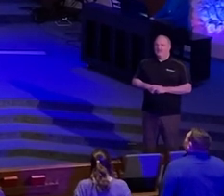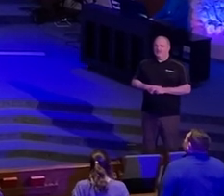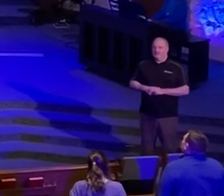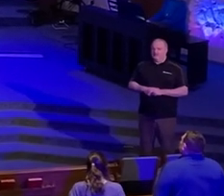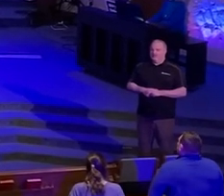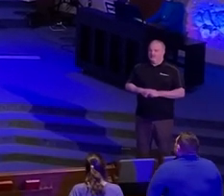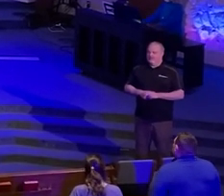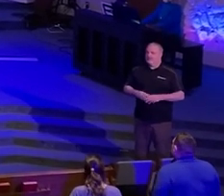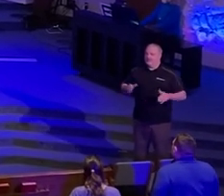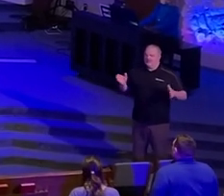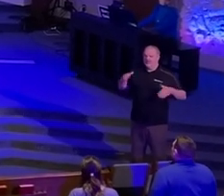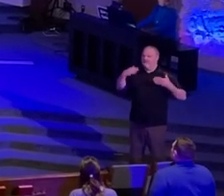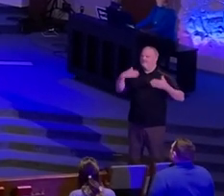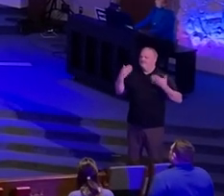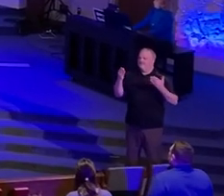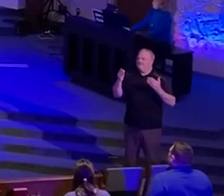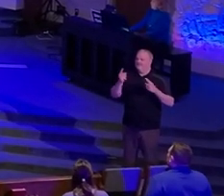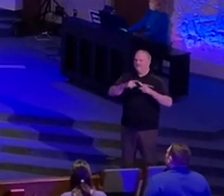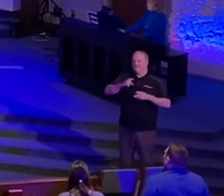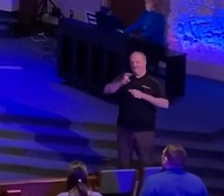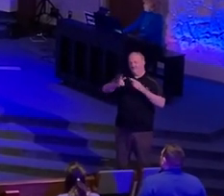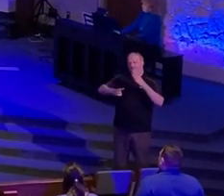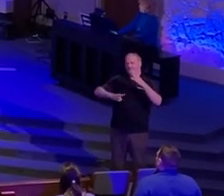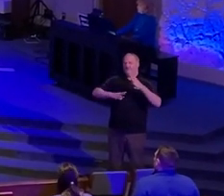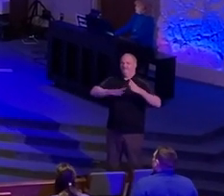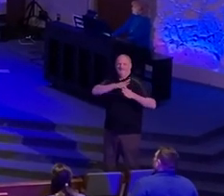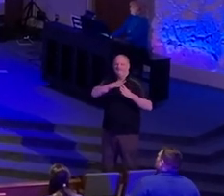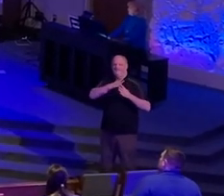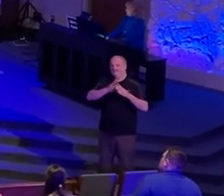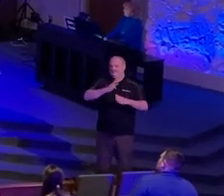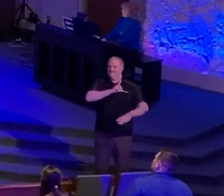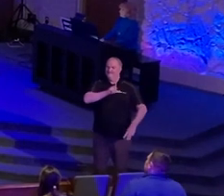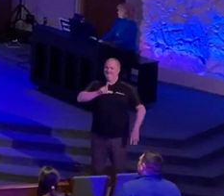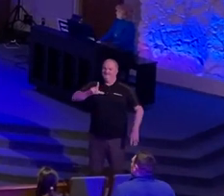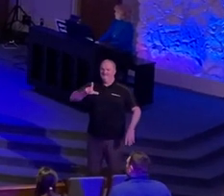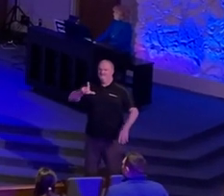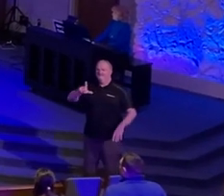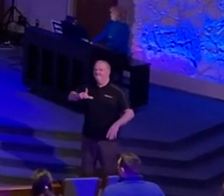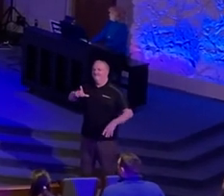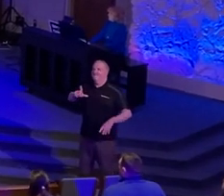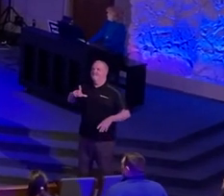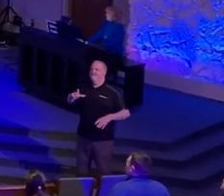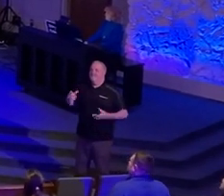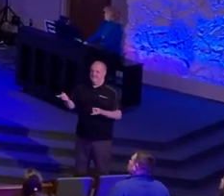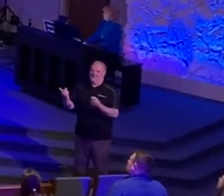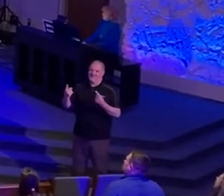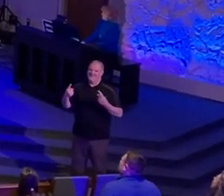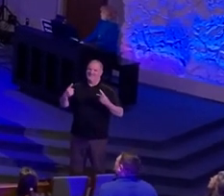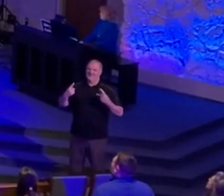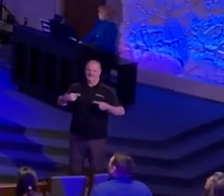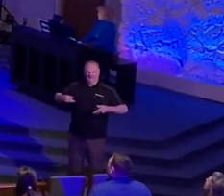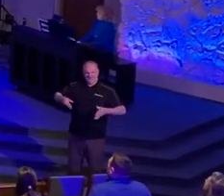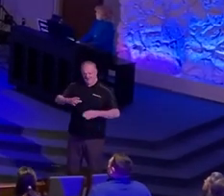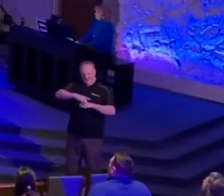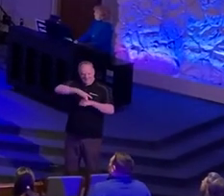Joy to the world, the Lord is done,